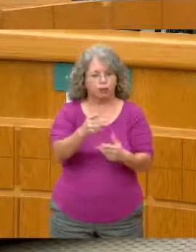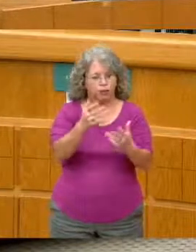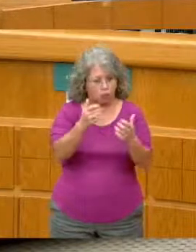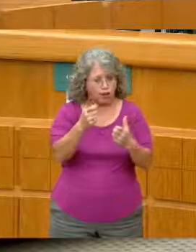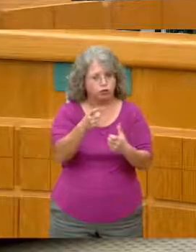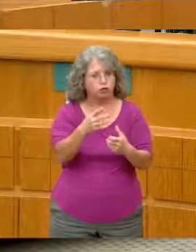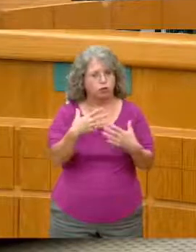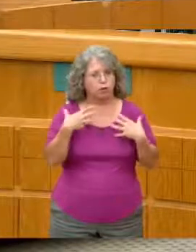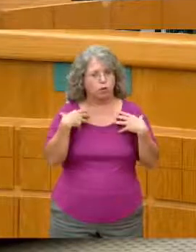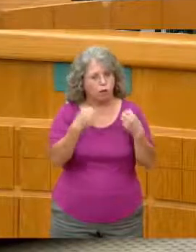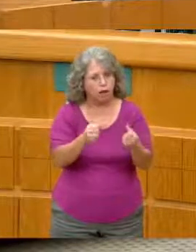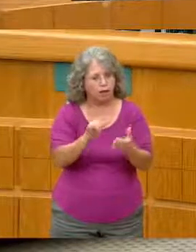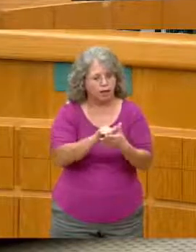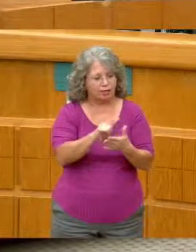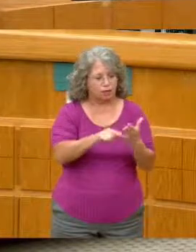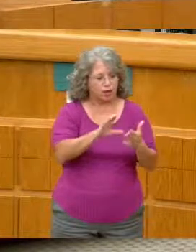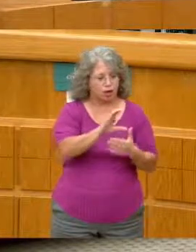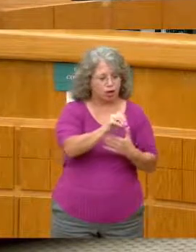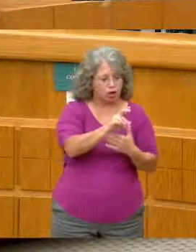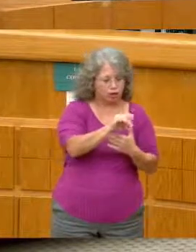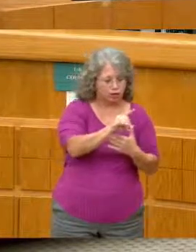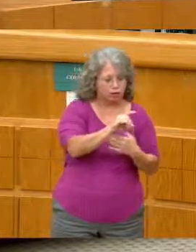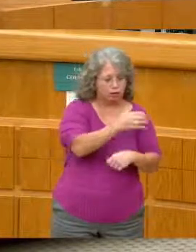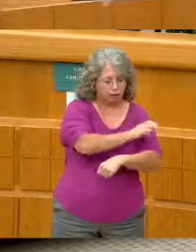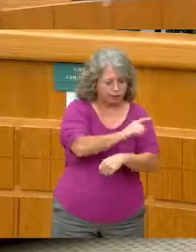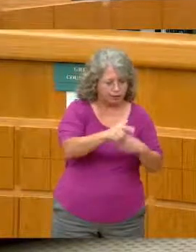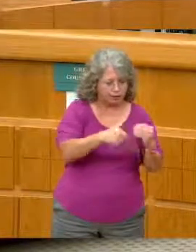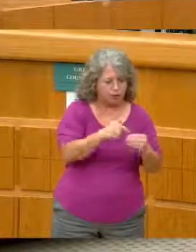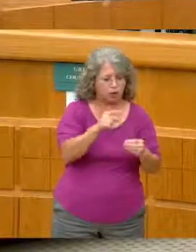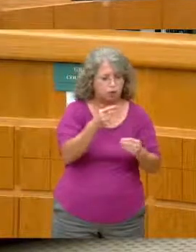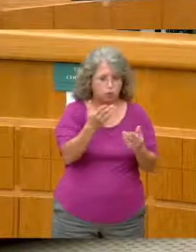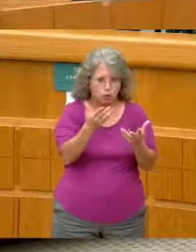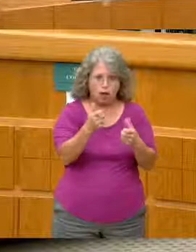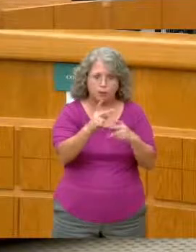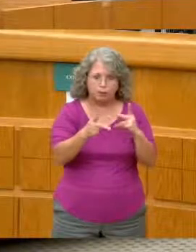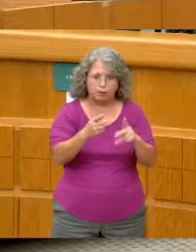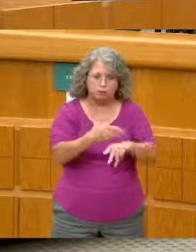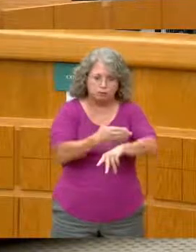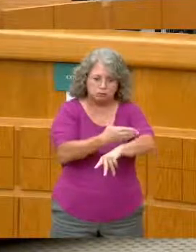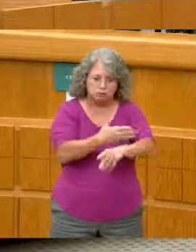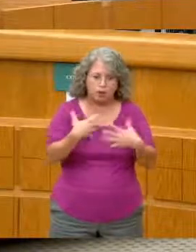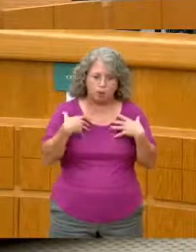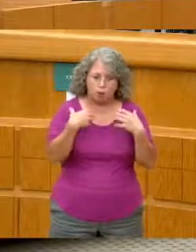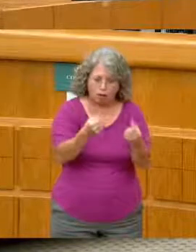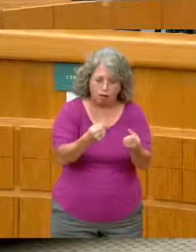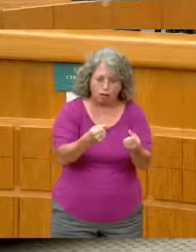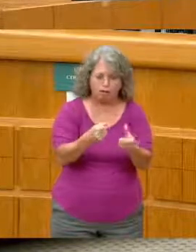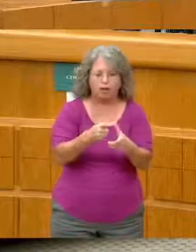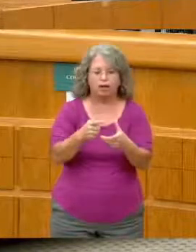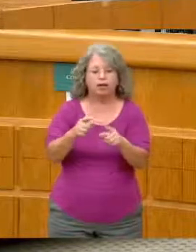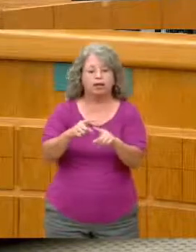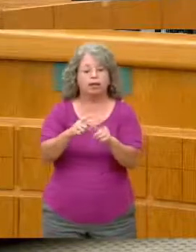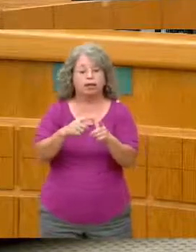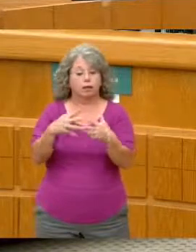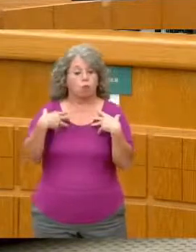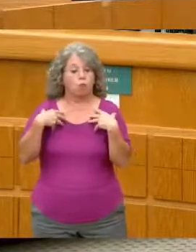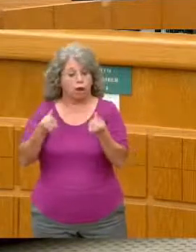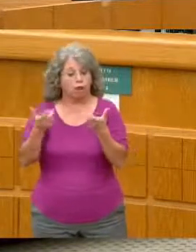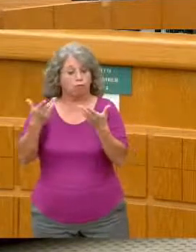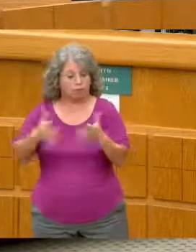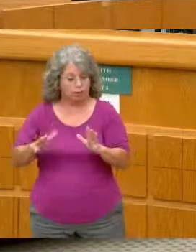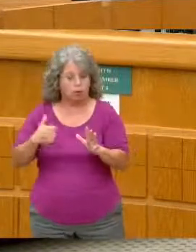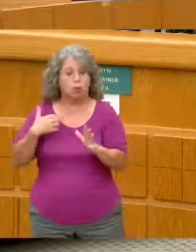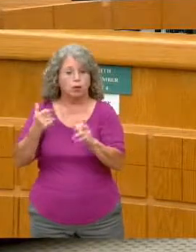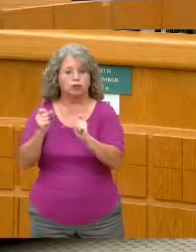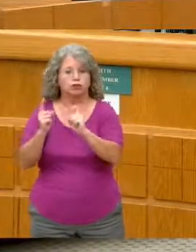COVID clinic is all about. We want you to get well, and then we want you to give, be able to give that gift of life. So